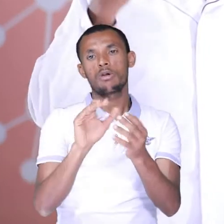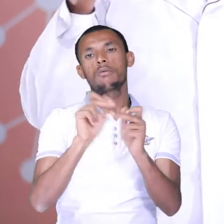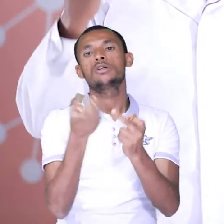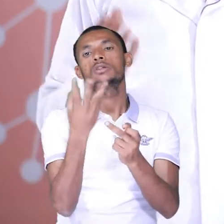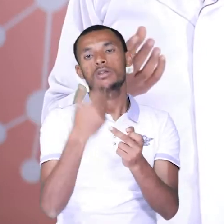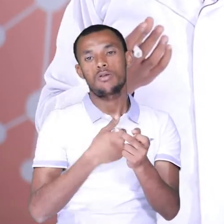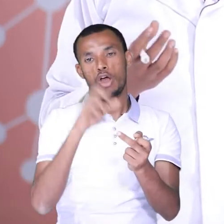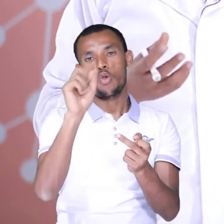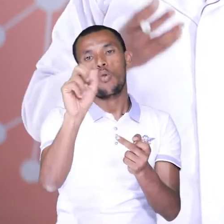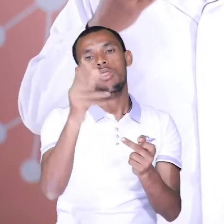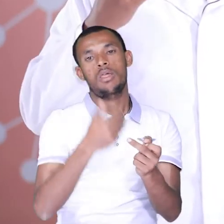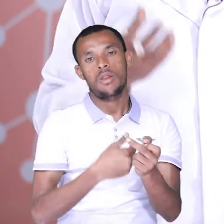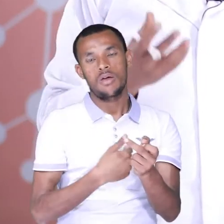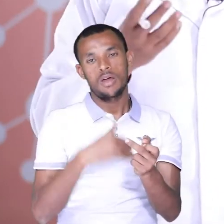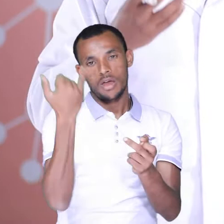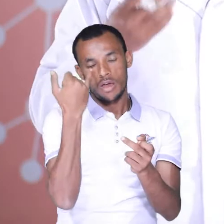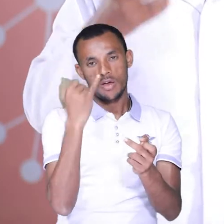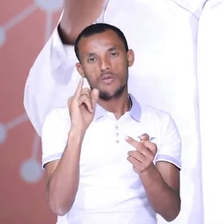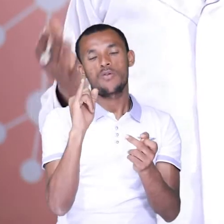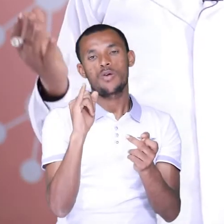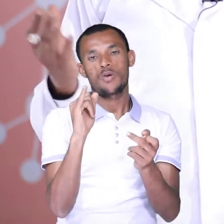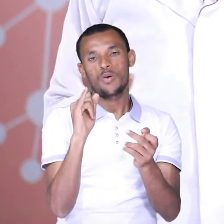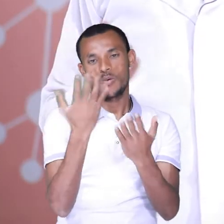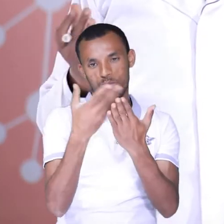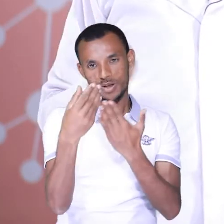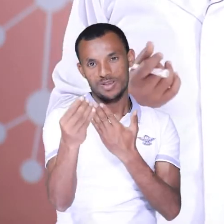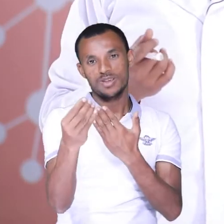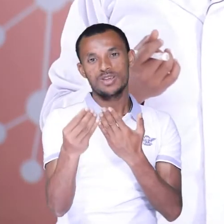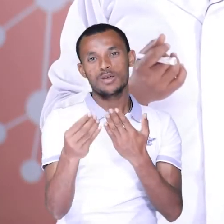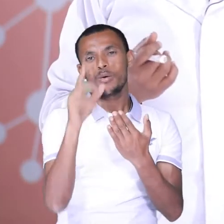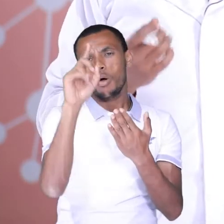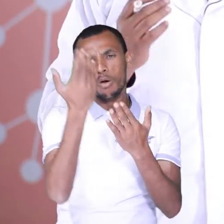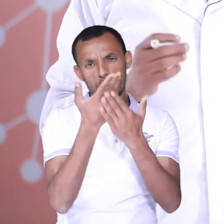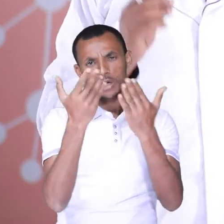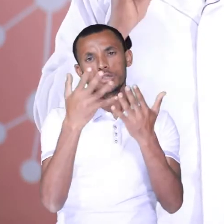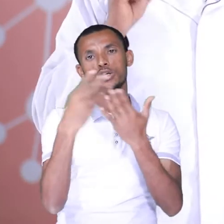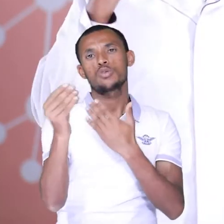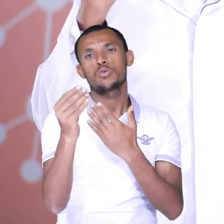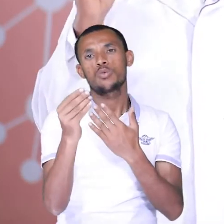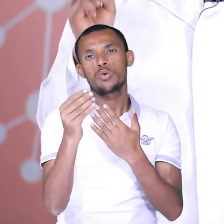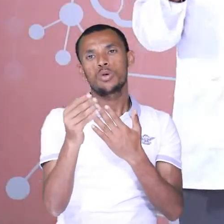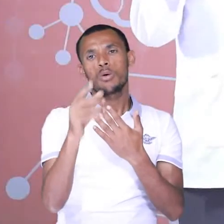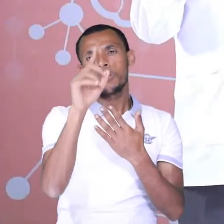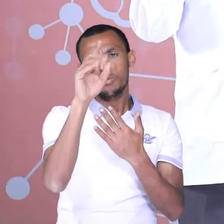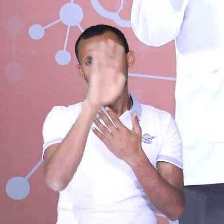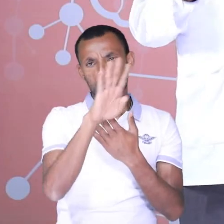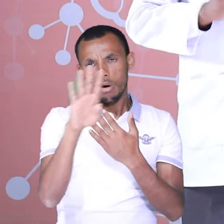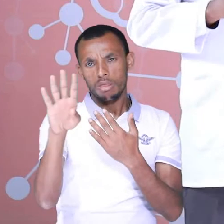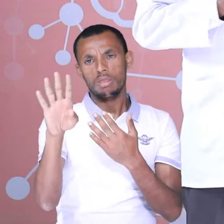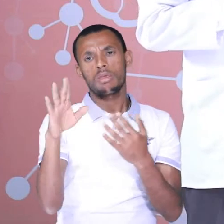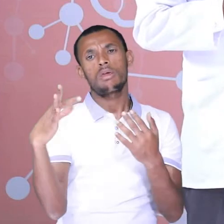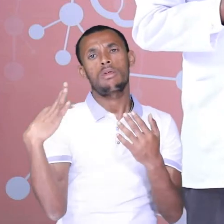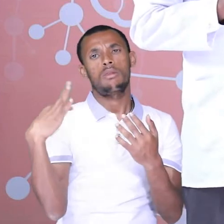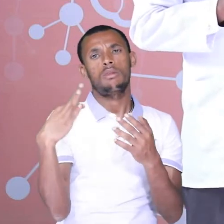you purchase 1 gross of a certain item, it contains 144